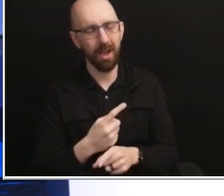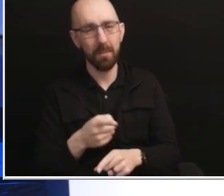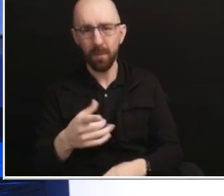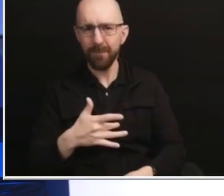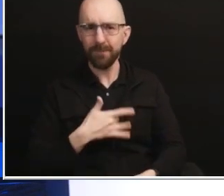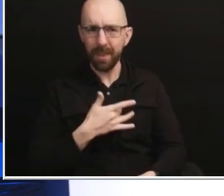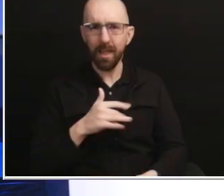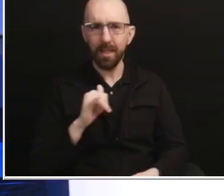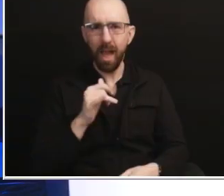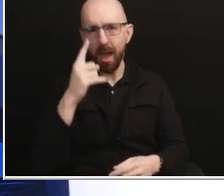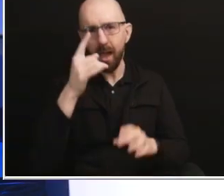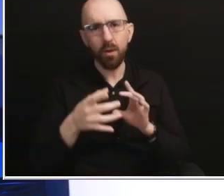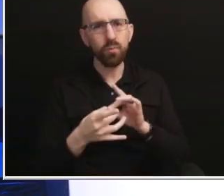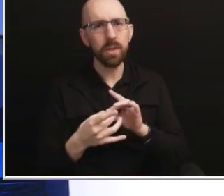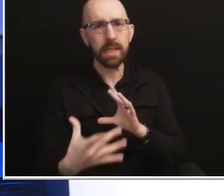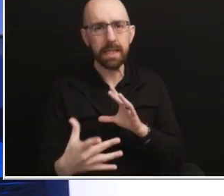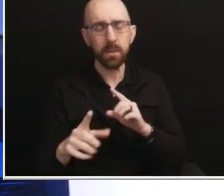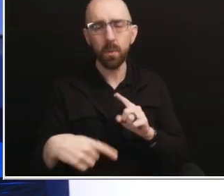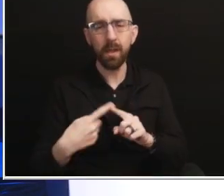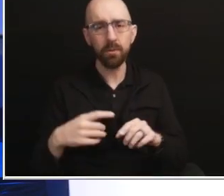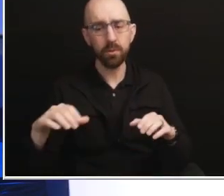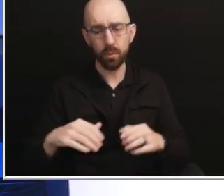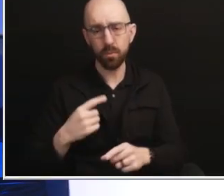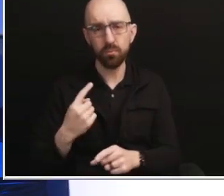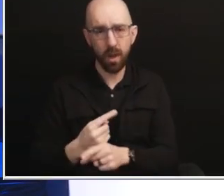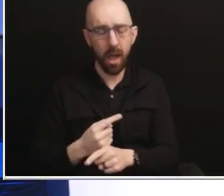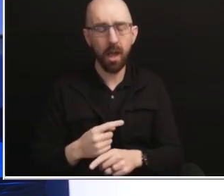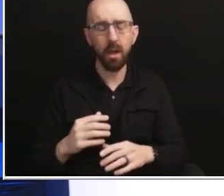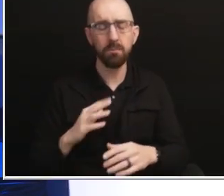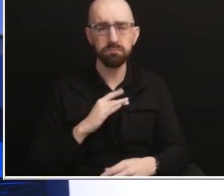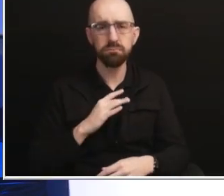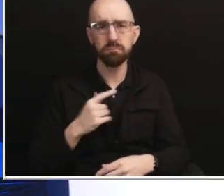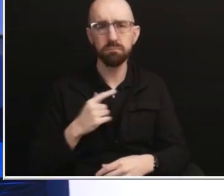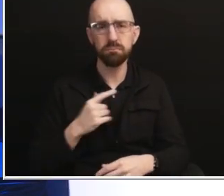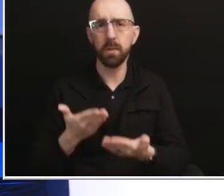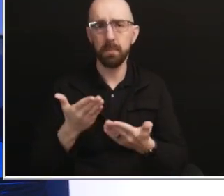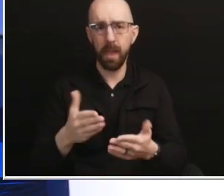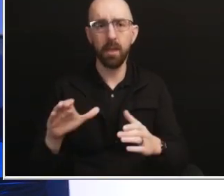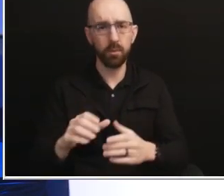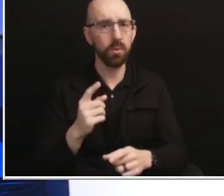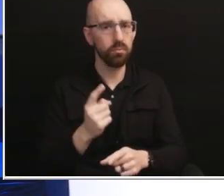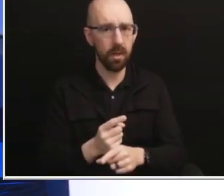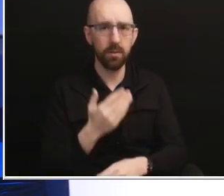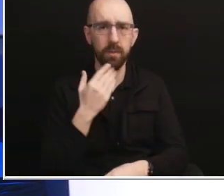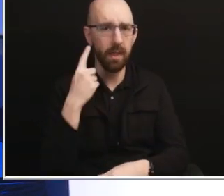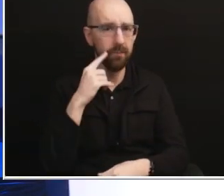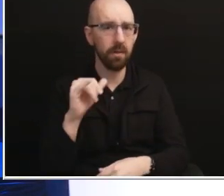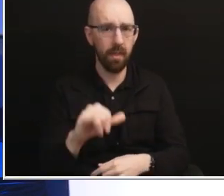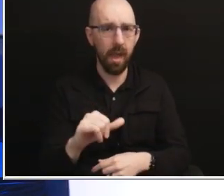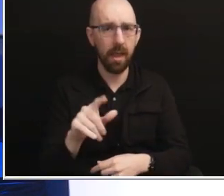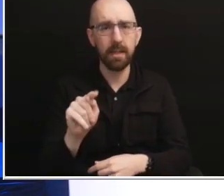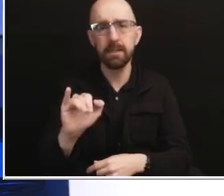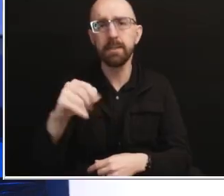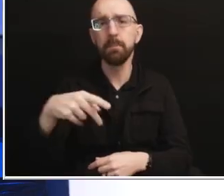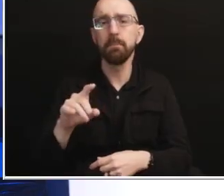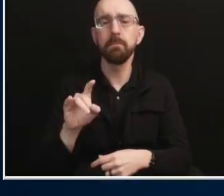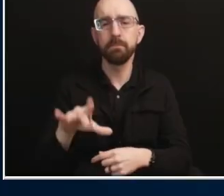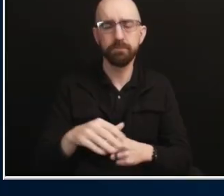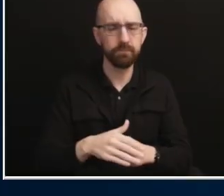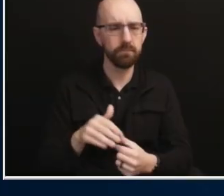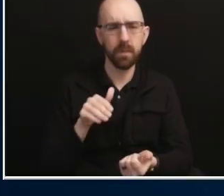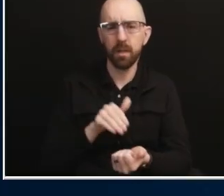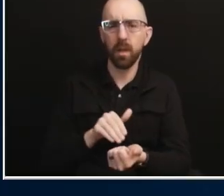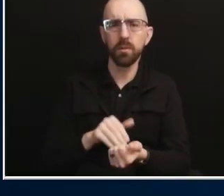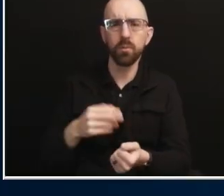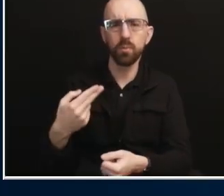release when you do it right. So highly recommend it. You do it right. So thank you for that. Thank you for that tip. Dr. Hughes-Thompson, do you see